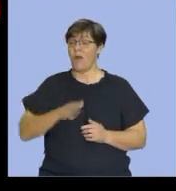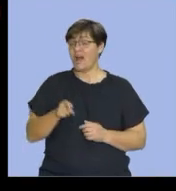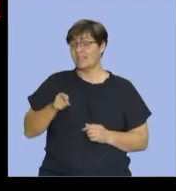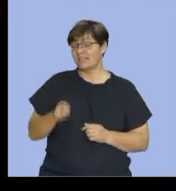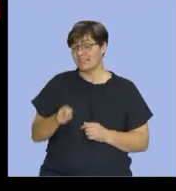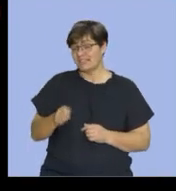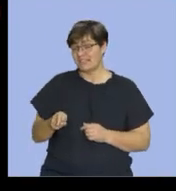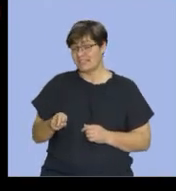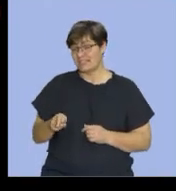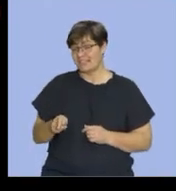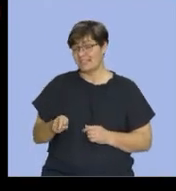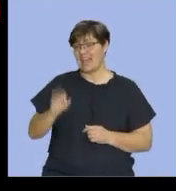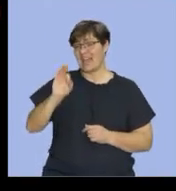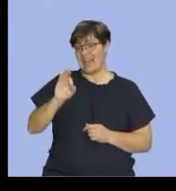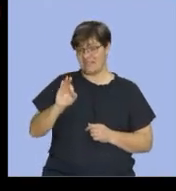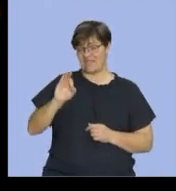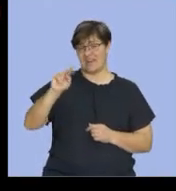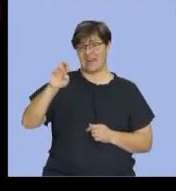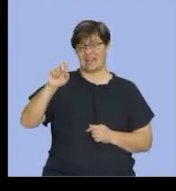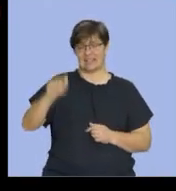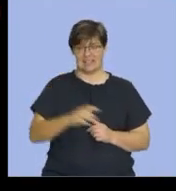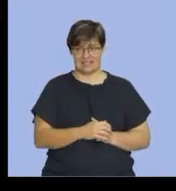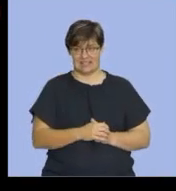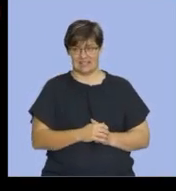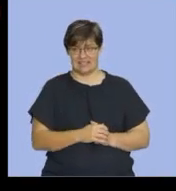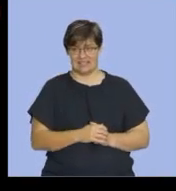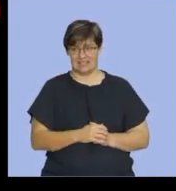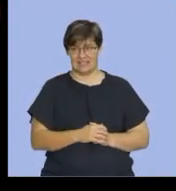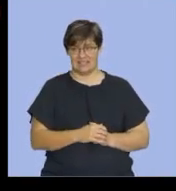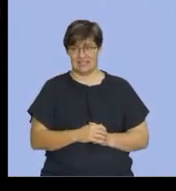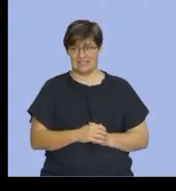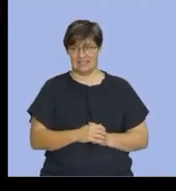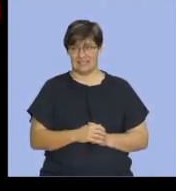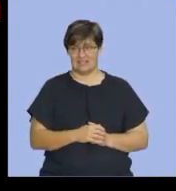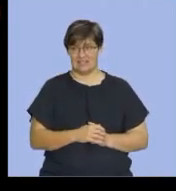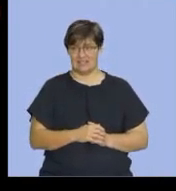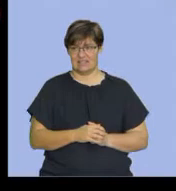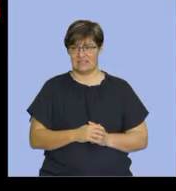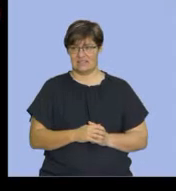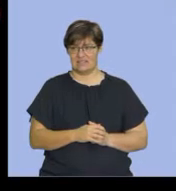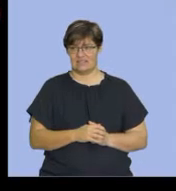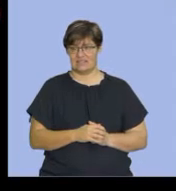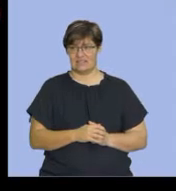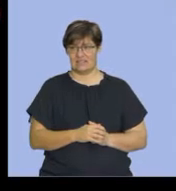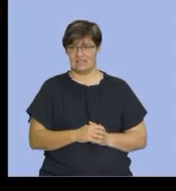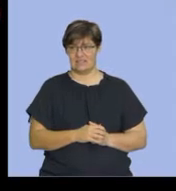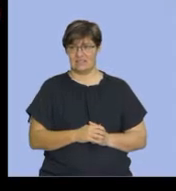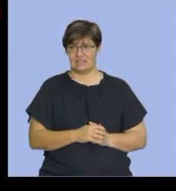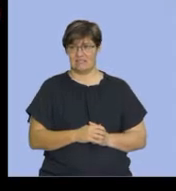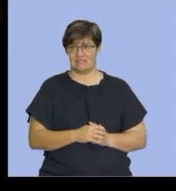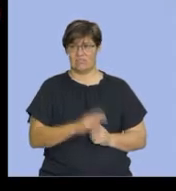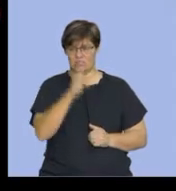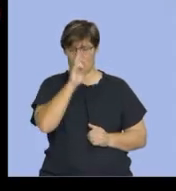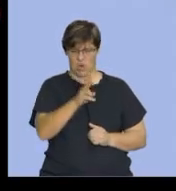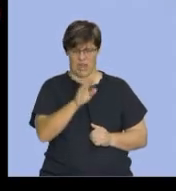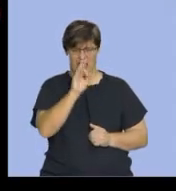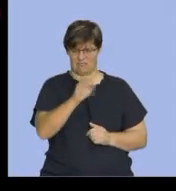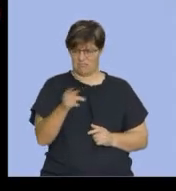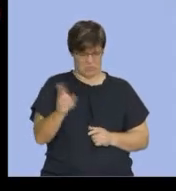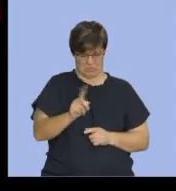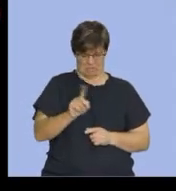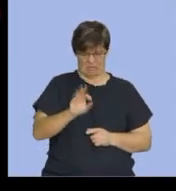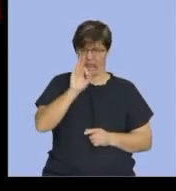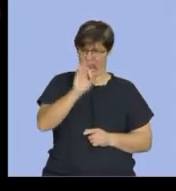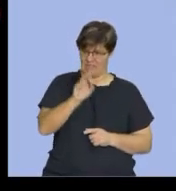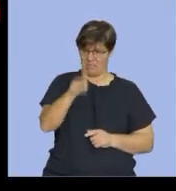So I want F net. Let's make that F actually look like an F, and not,